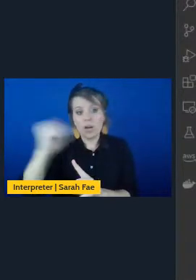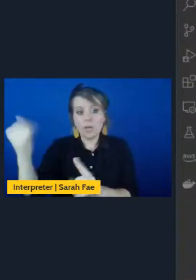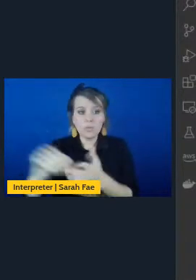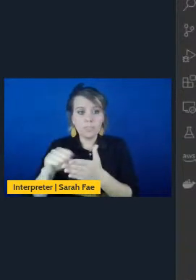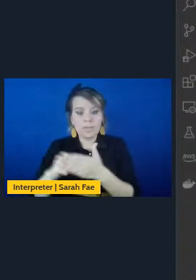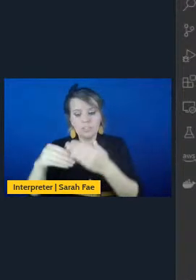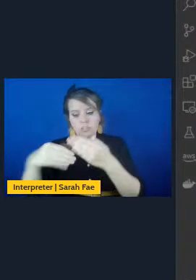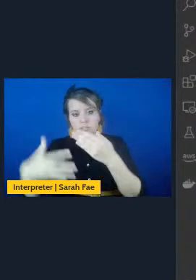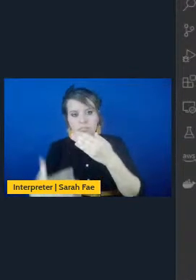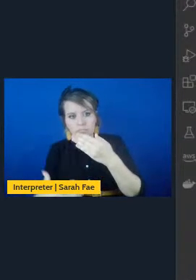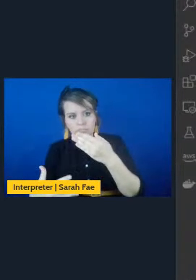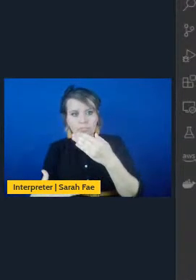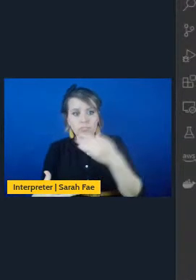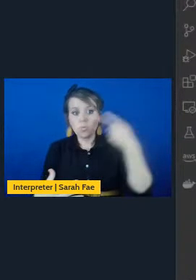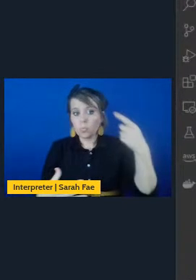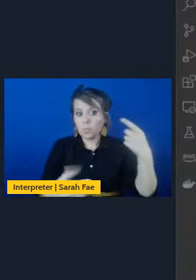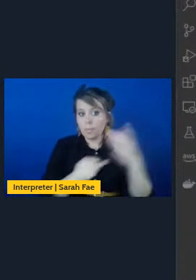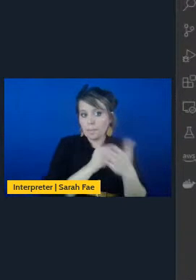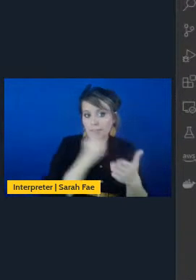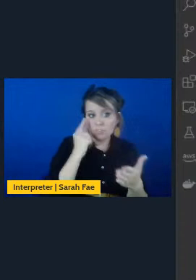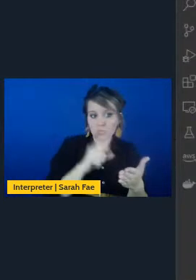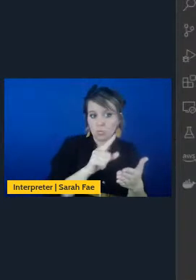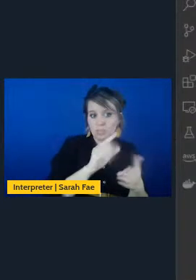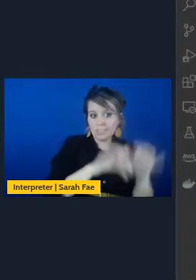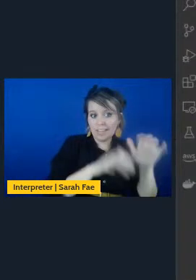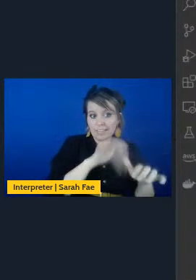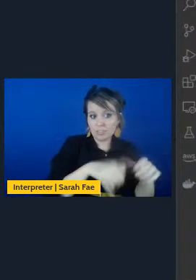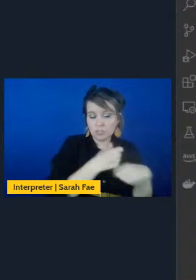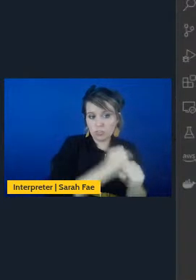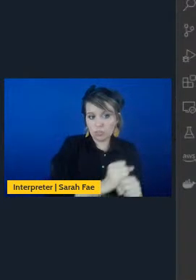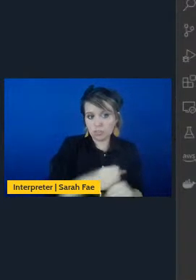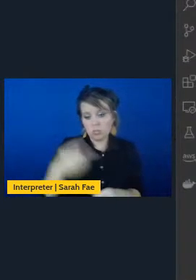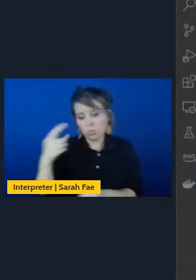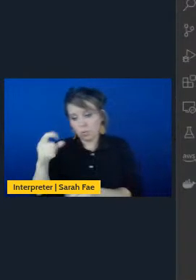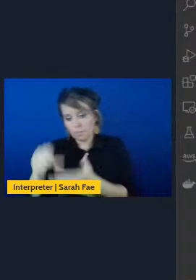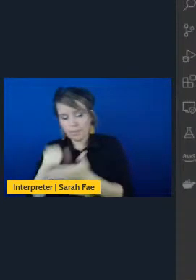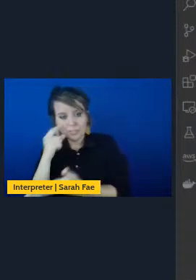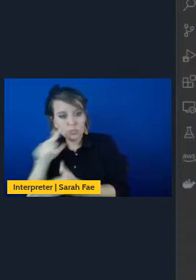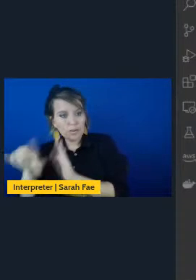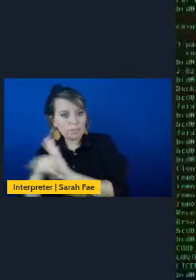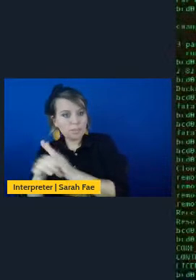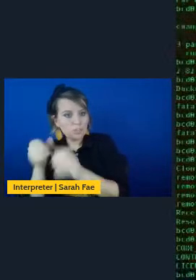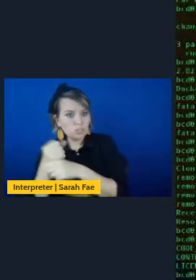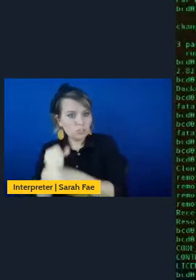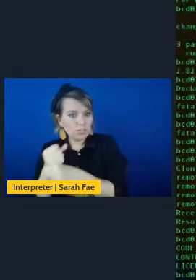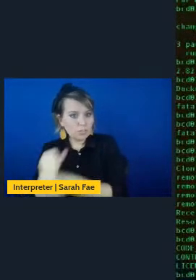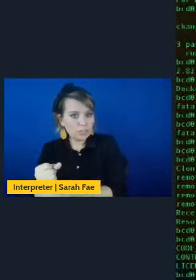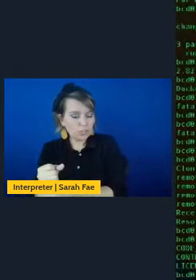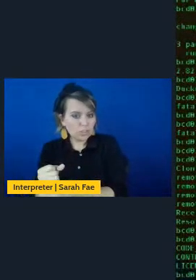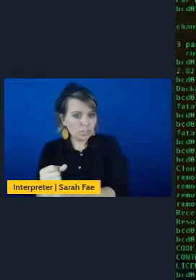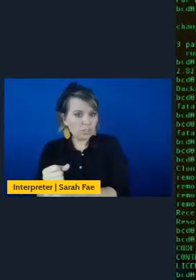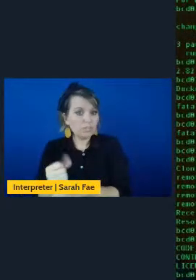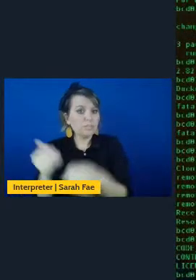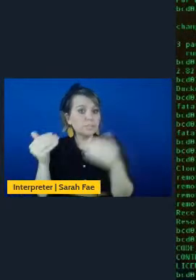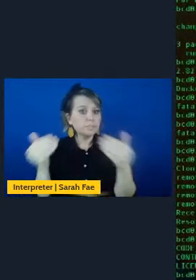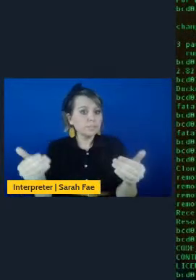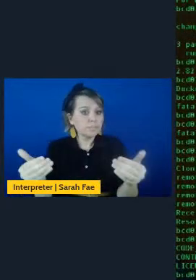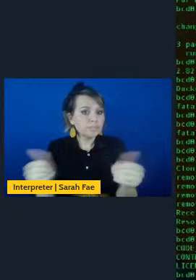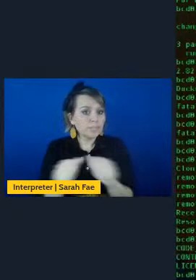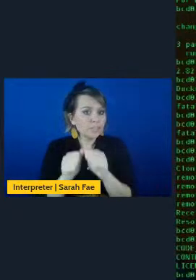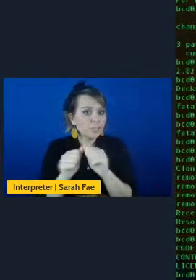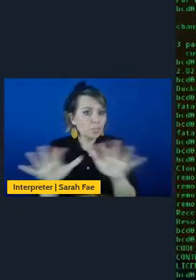So we have one page for text generation and one page for image generation. Let's take it further and deploy